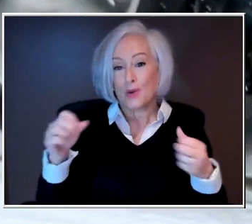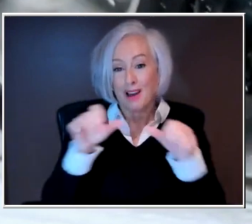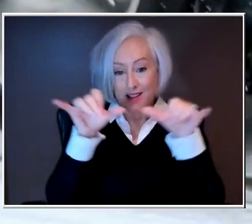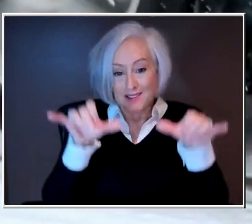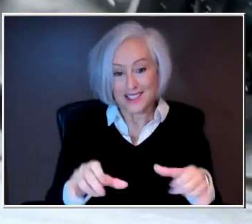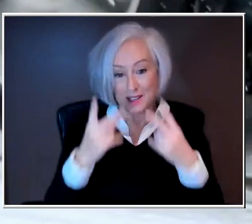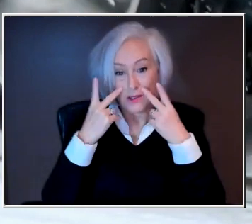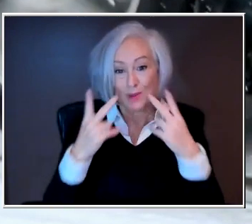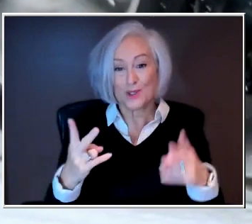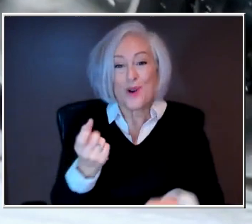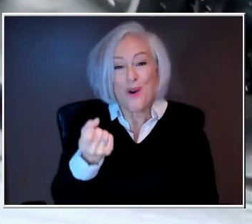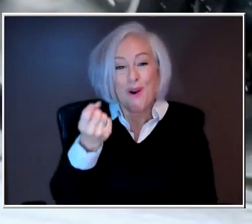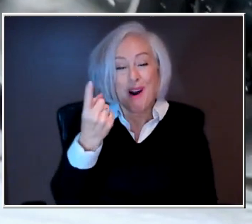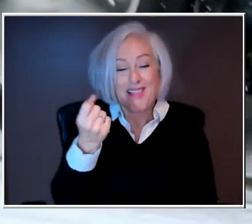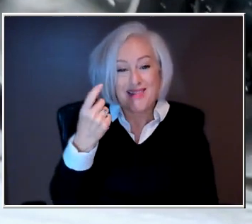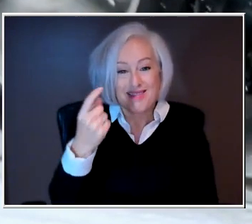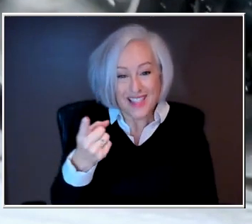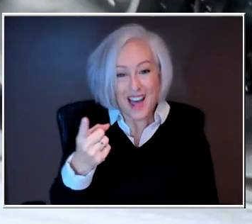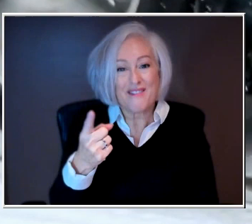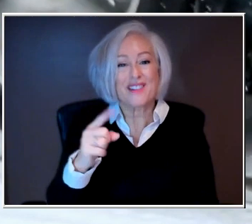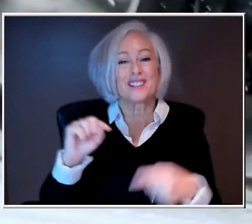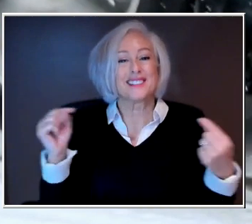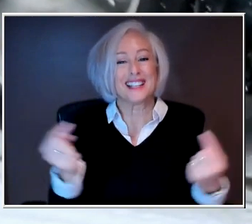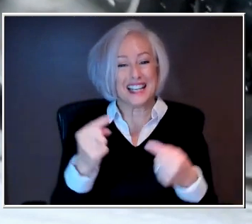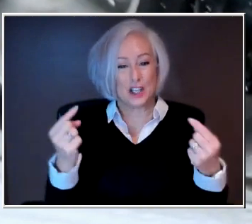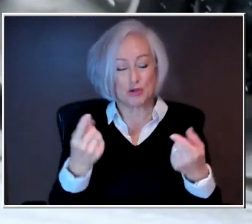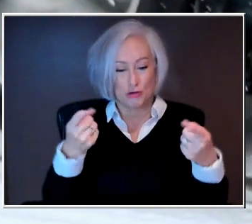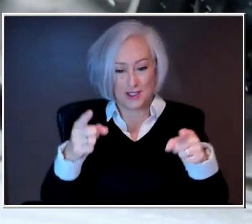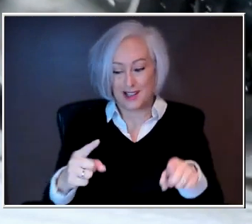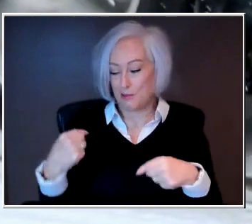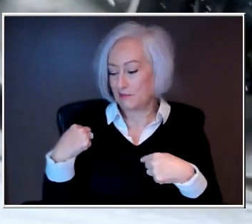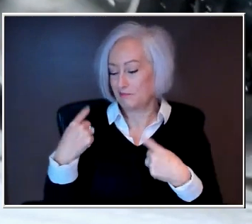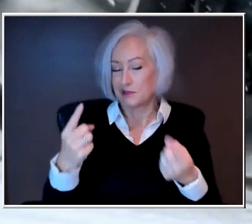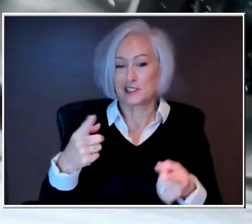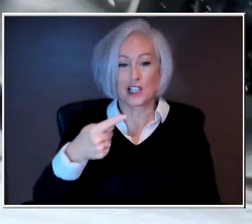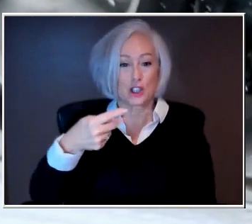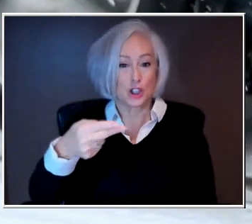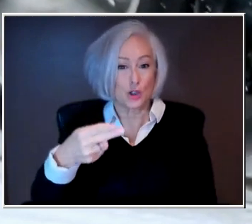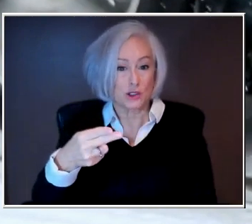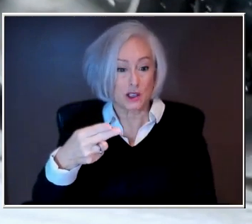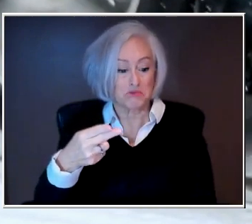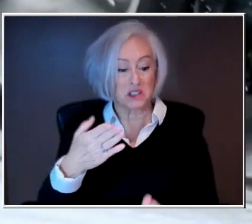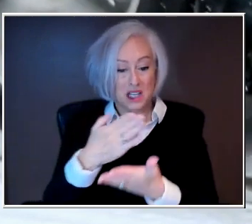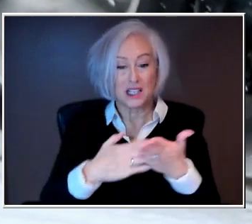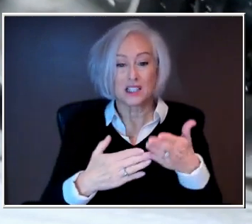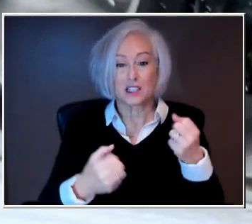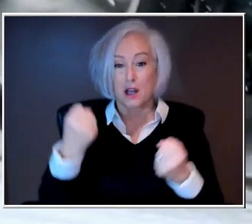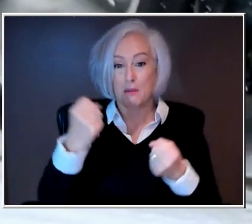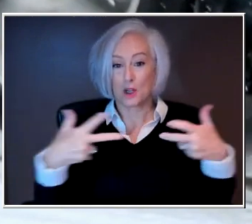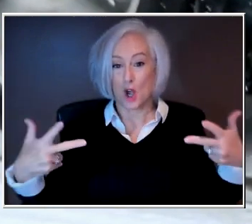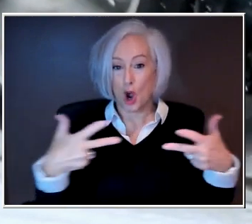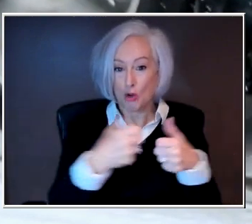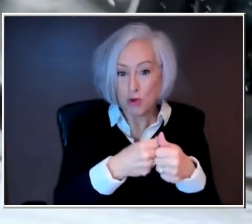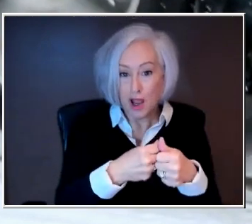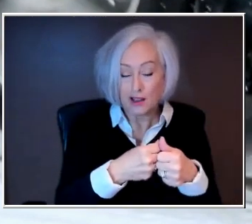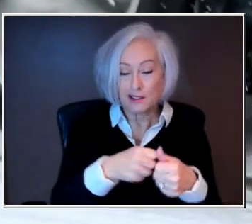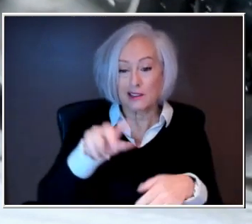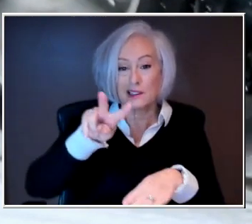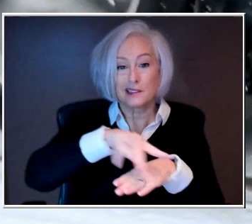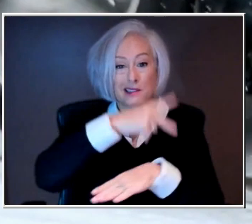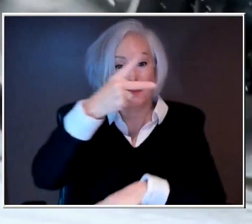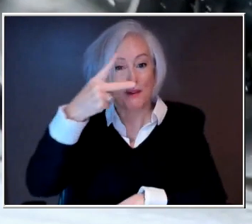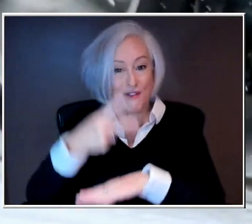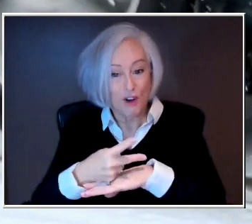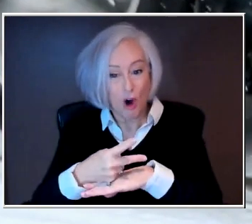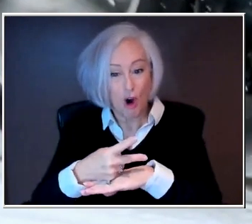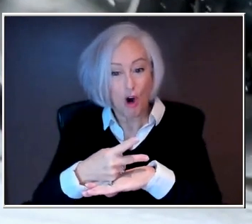this week as of Thursday afternoon. That included a few people hurt in car wrecks, slip and falls, some snow removal